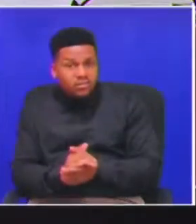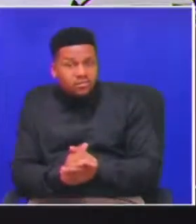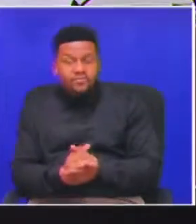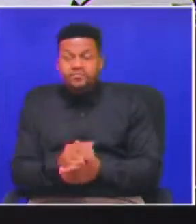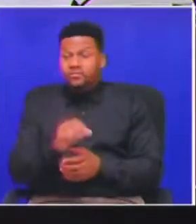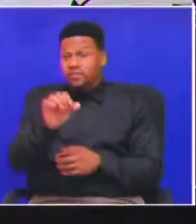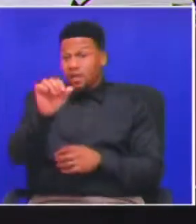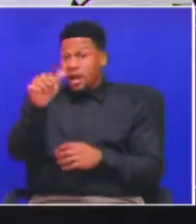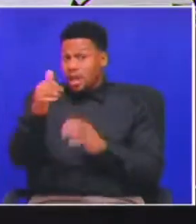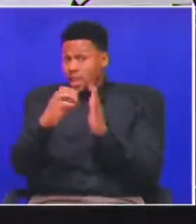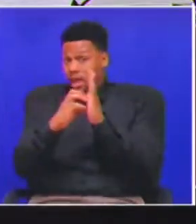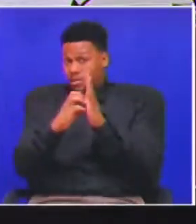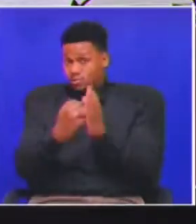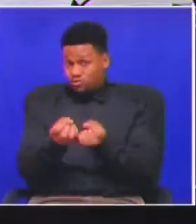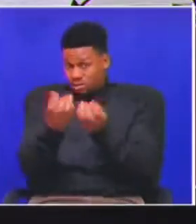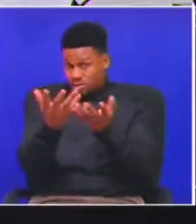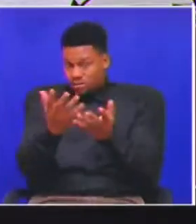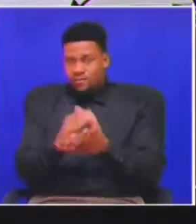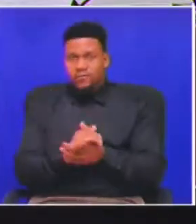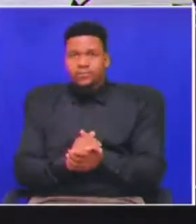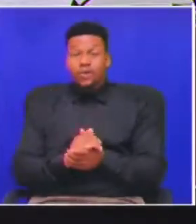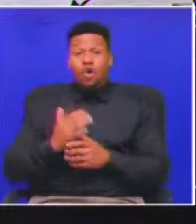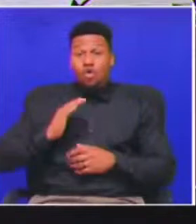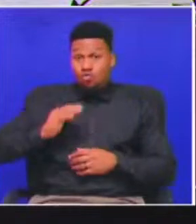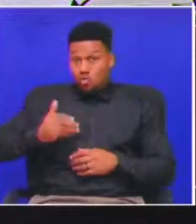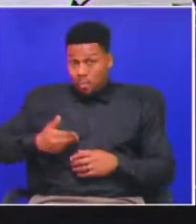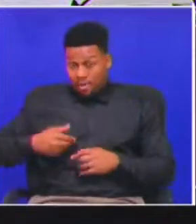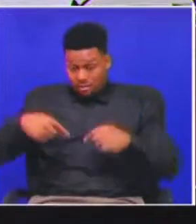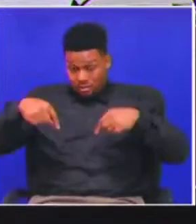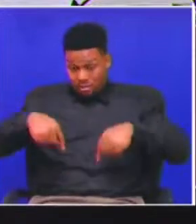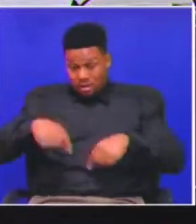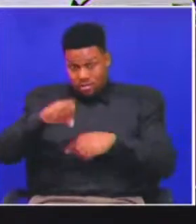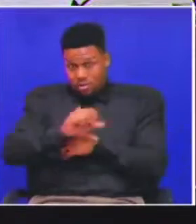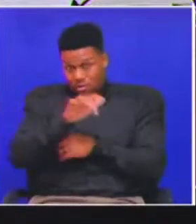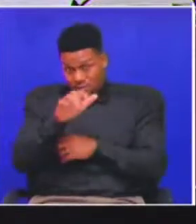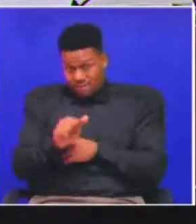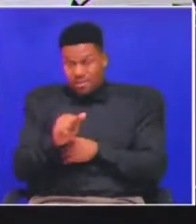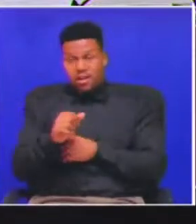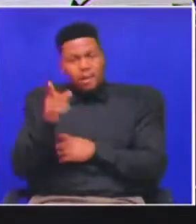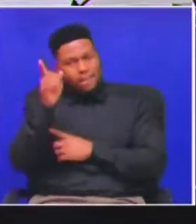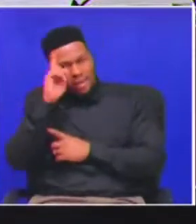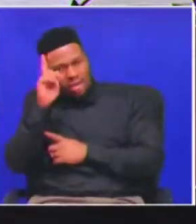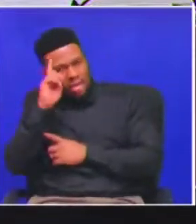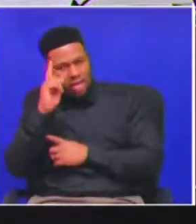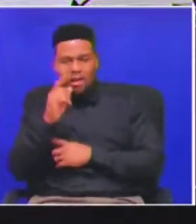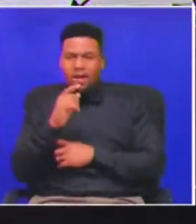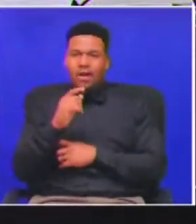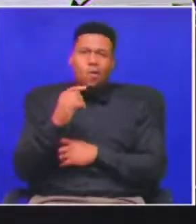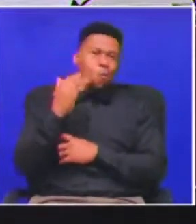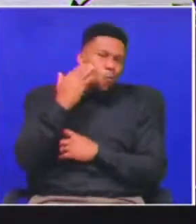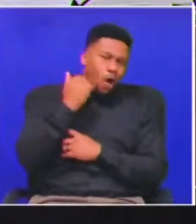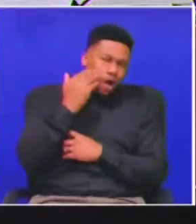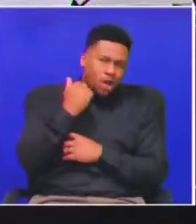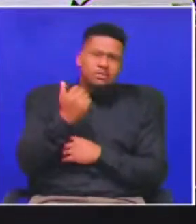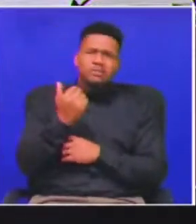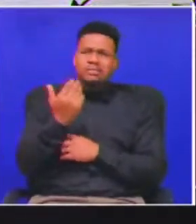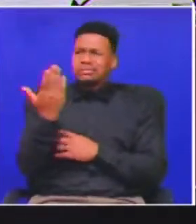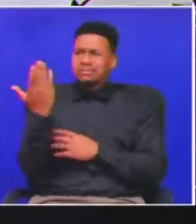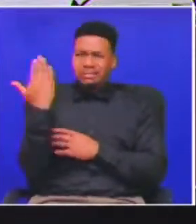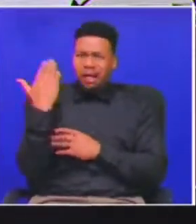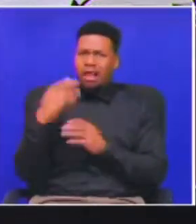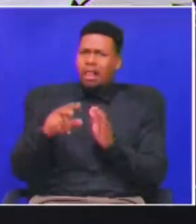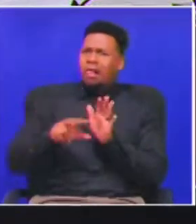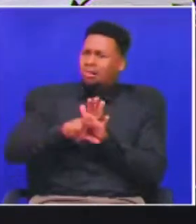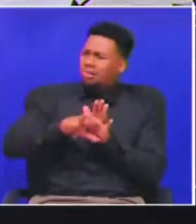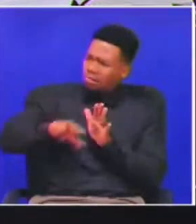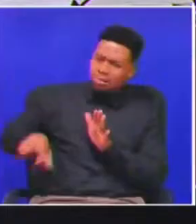The women in our country, black and white, were also relegated to the back. What